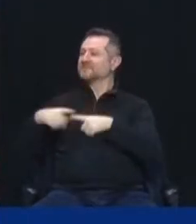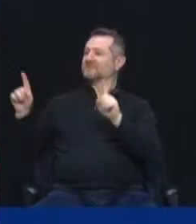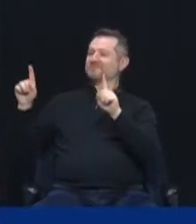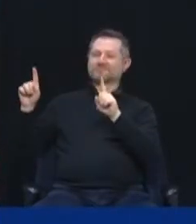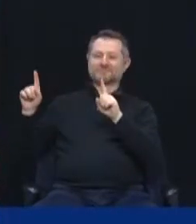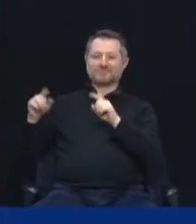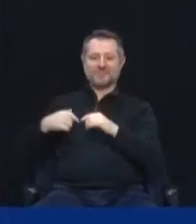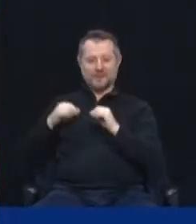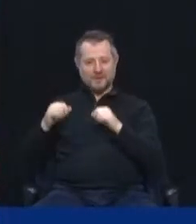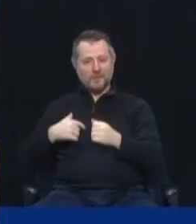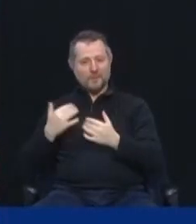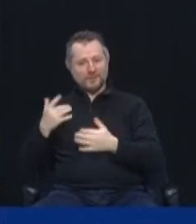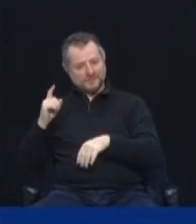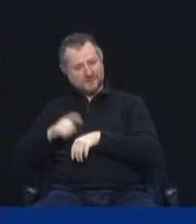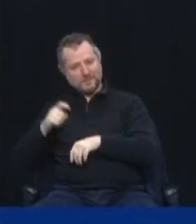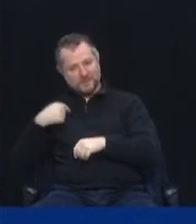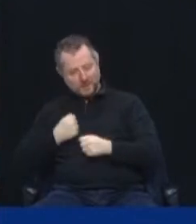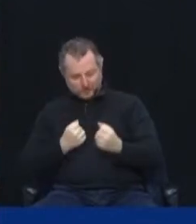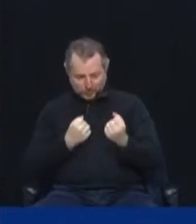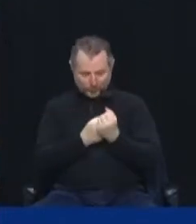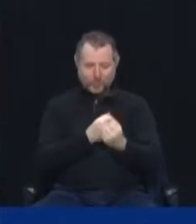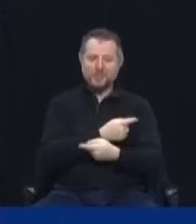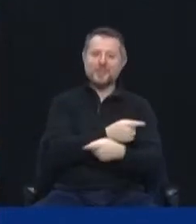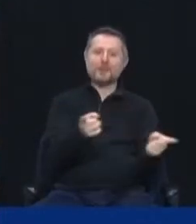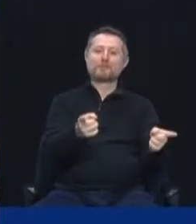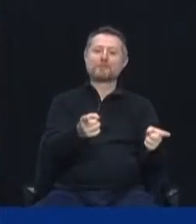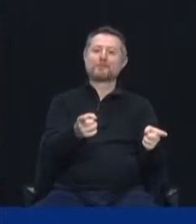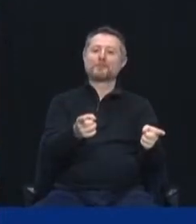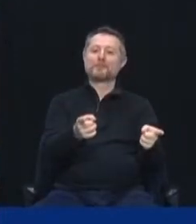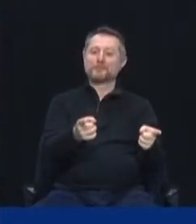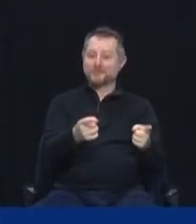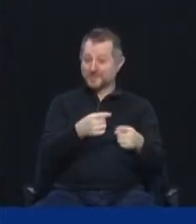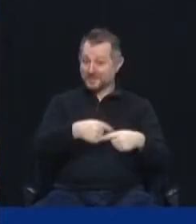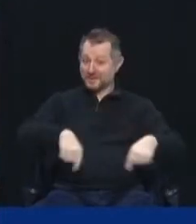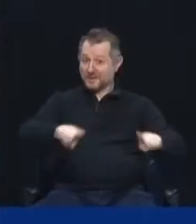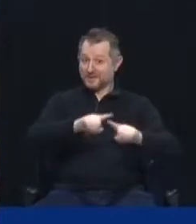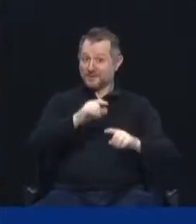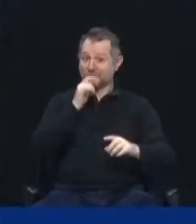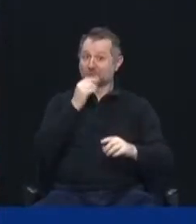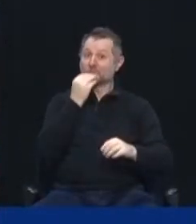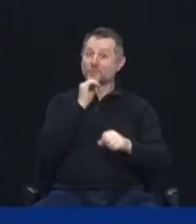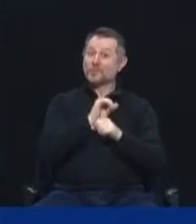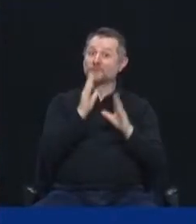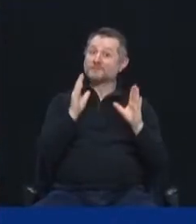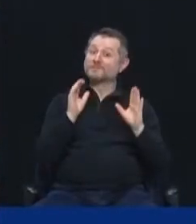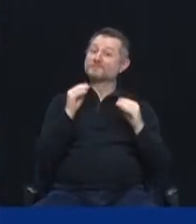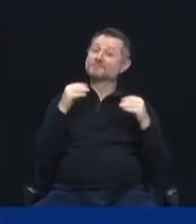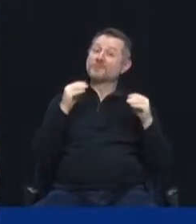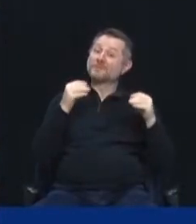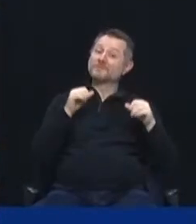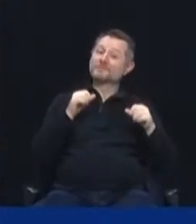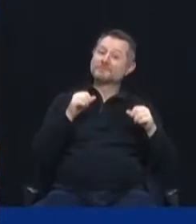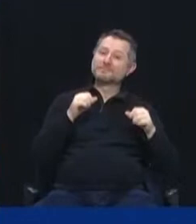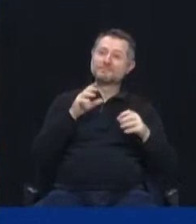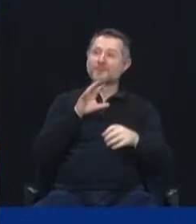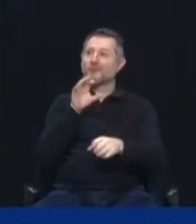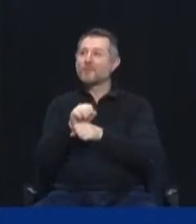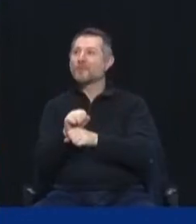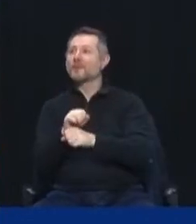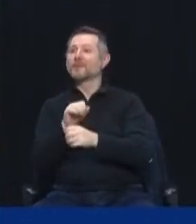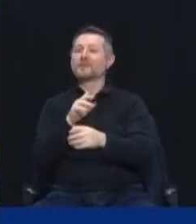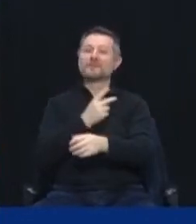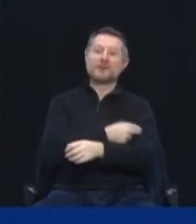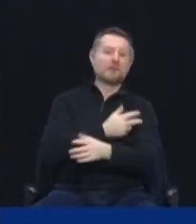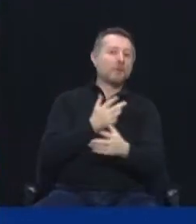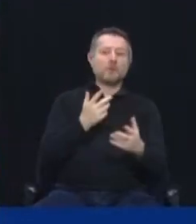for them. The ability for these grocery and bodega workers to schedule an appointment or walk into a pop-up near their place